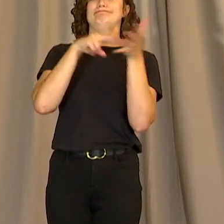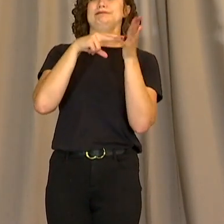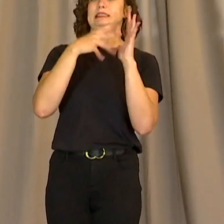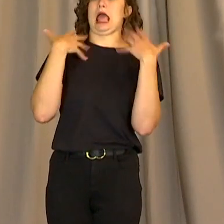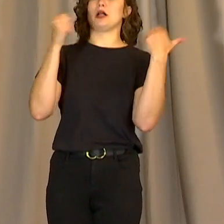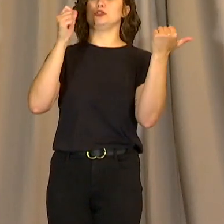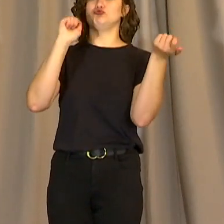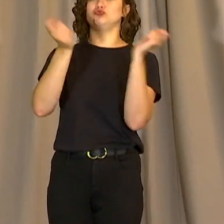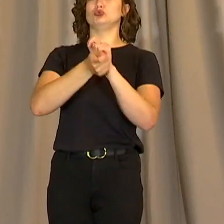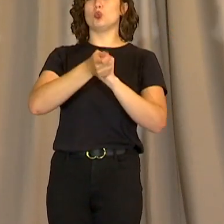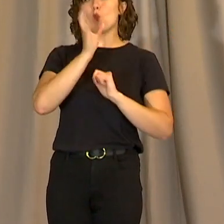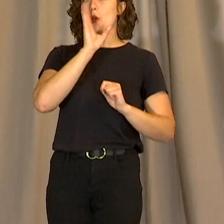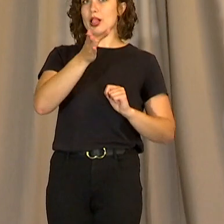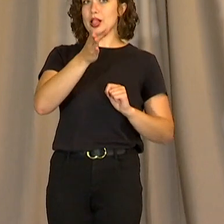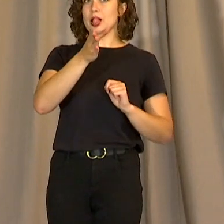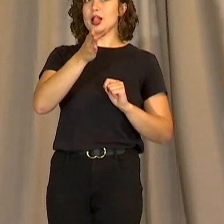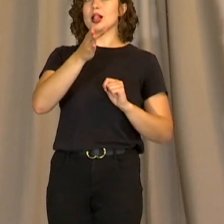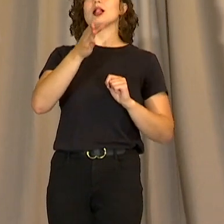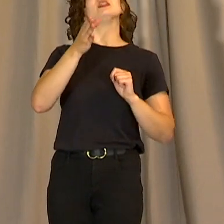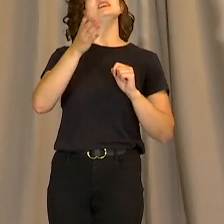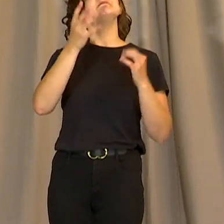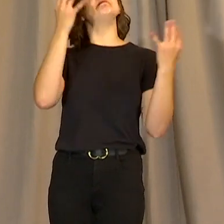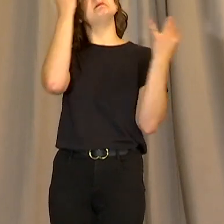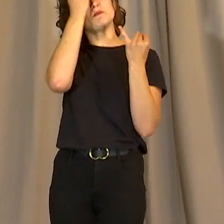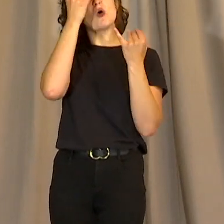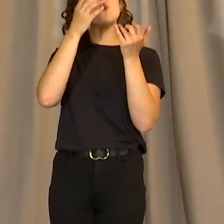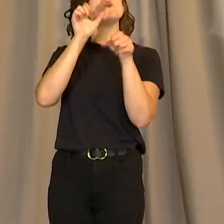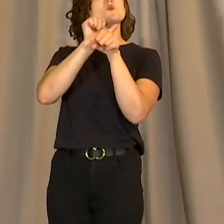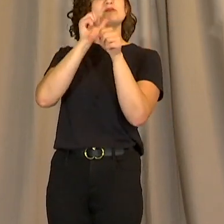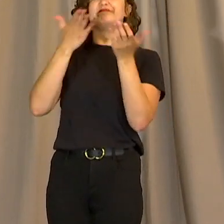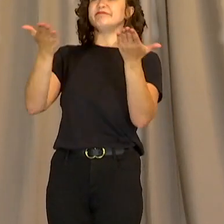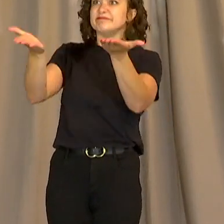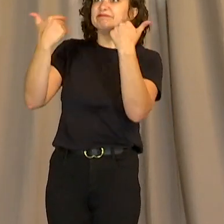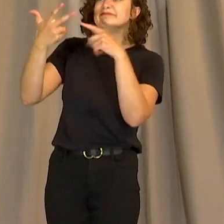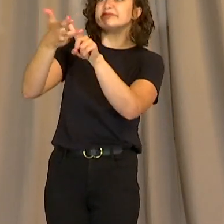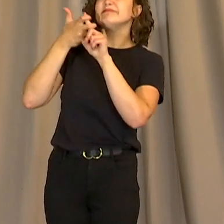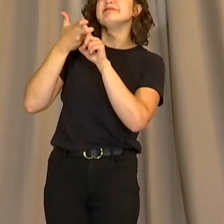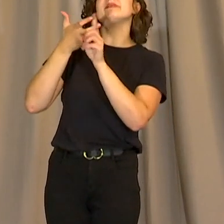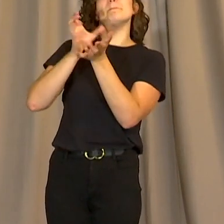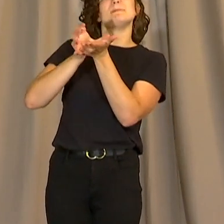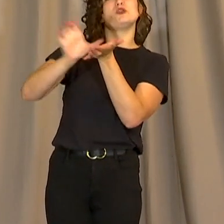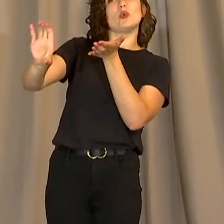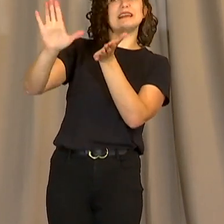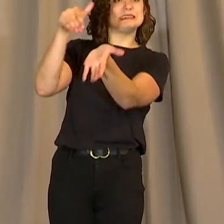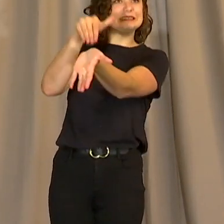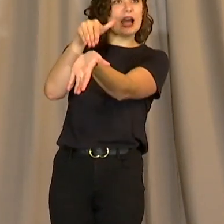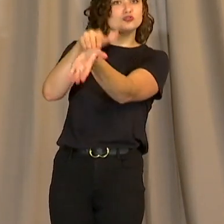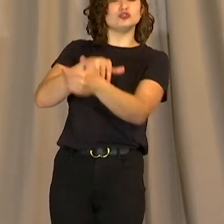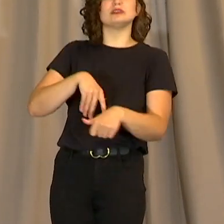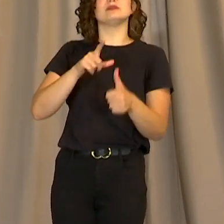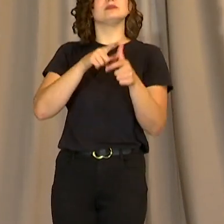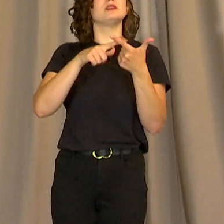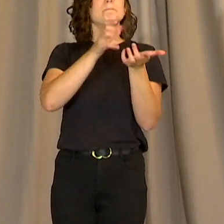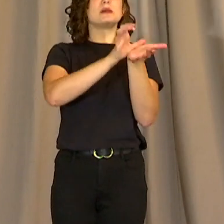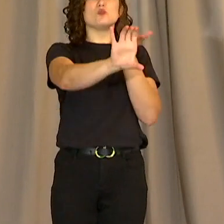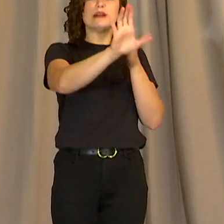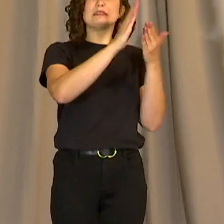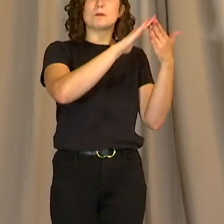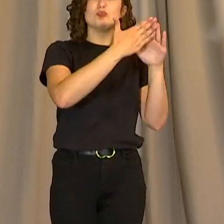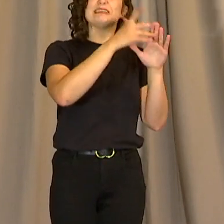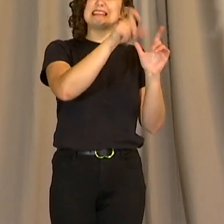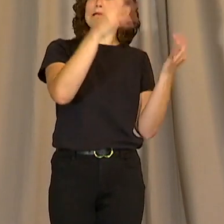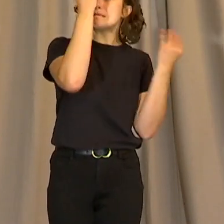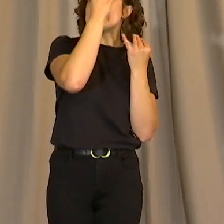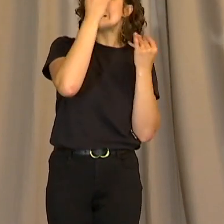do different work in minoritized communities. So we need to make sure that we're priming the pipeline. So everything that I ever